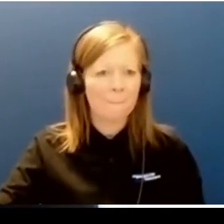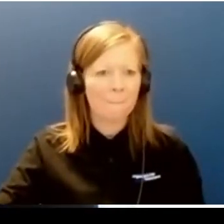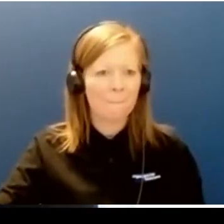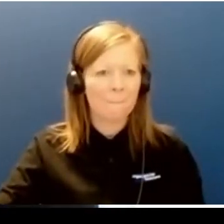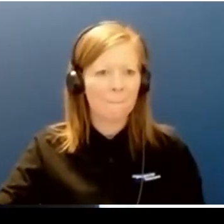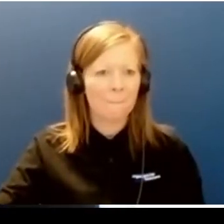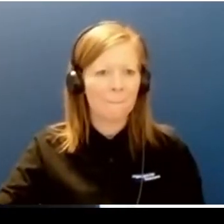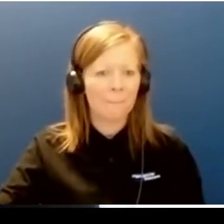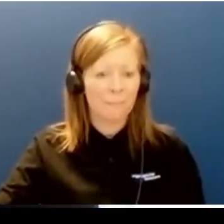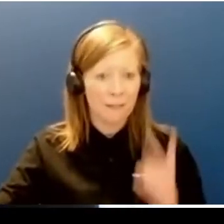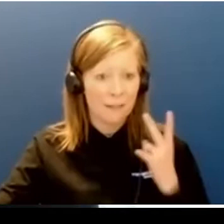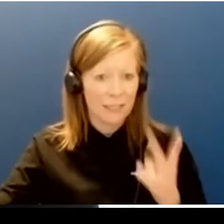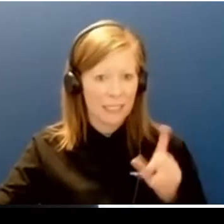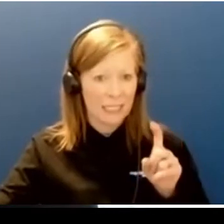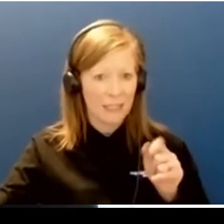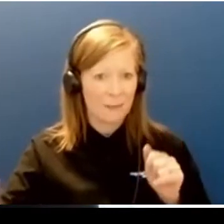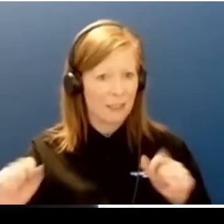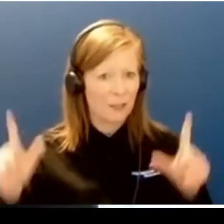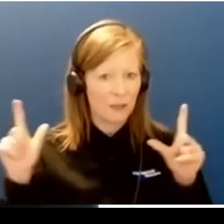Can you see my screen?